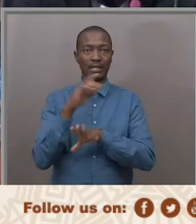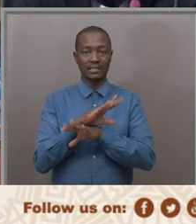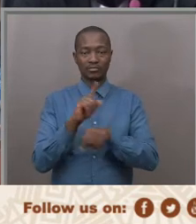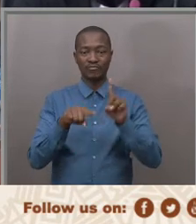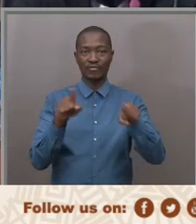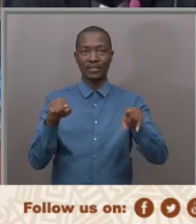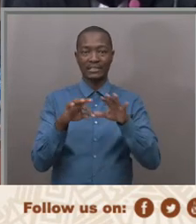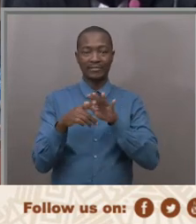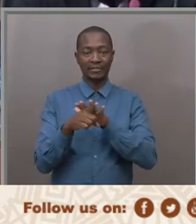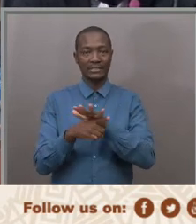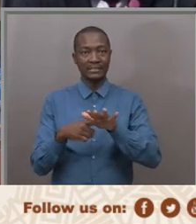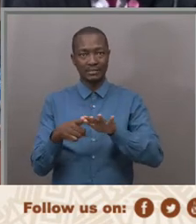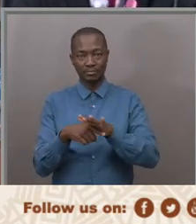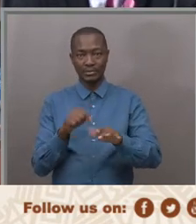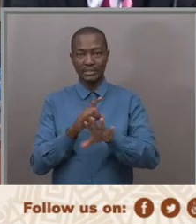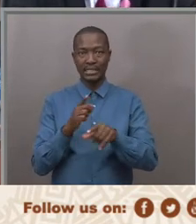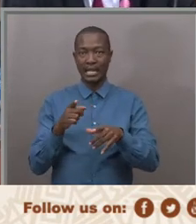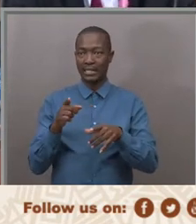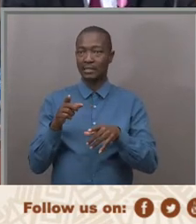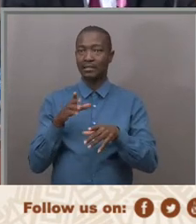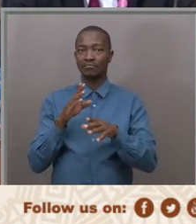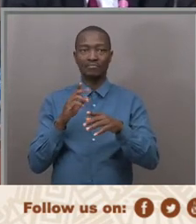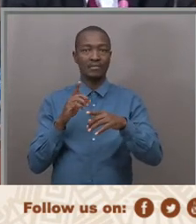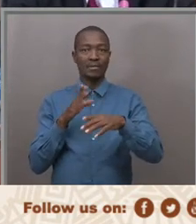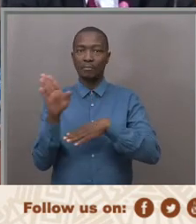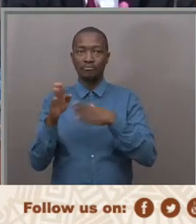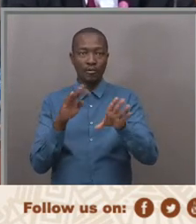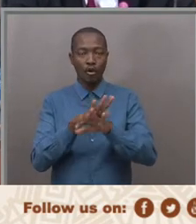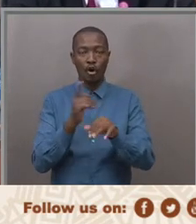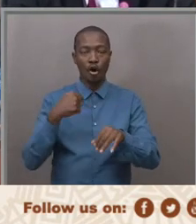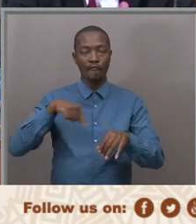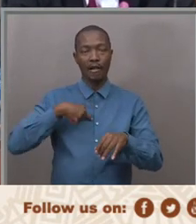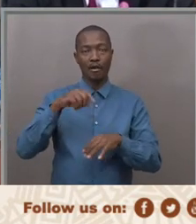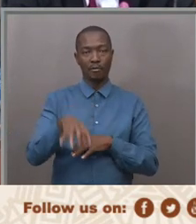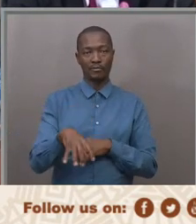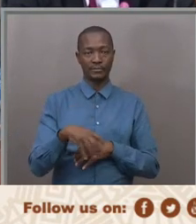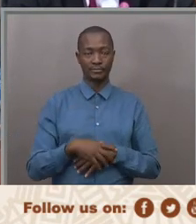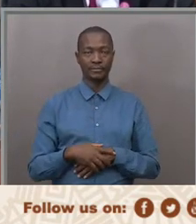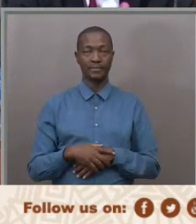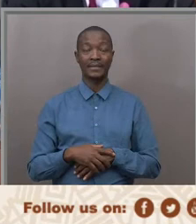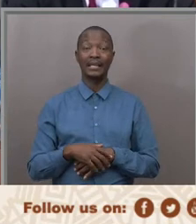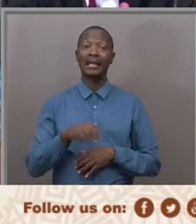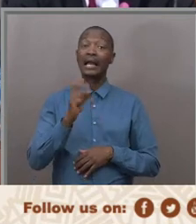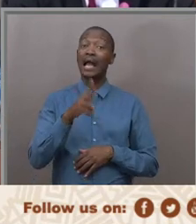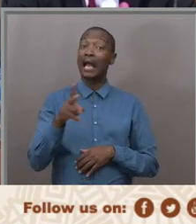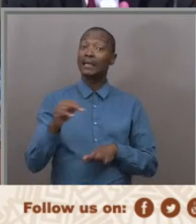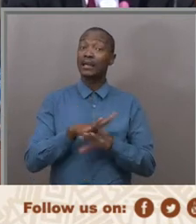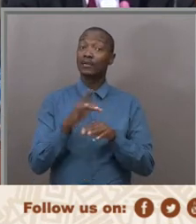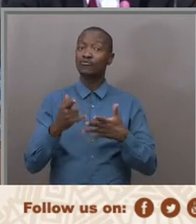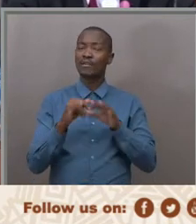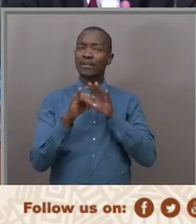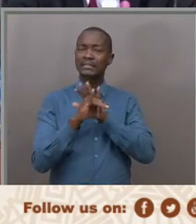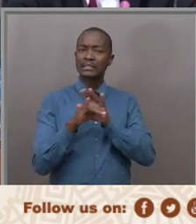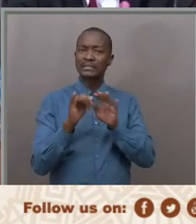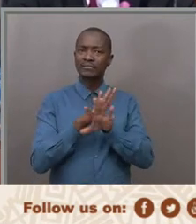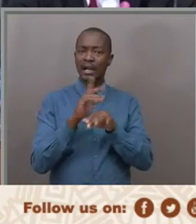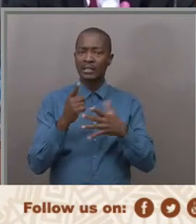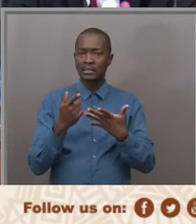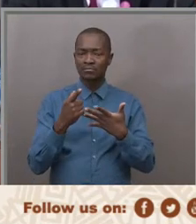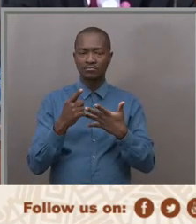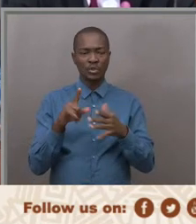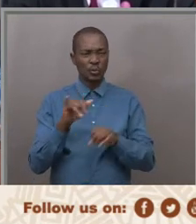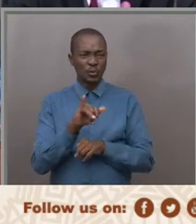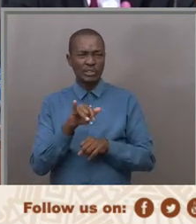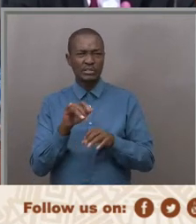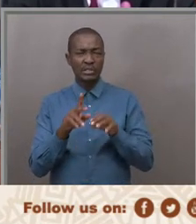districts and corridors of our province. Once more, we have identified what the key sectors unique to Gauteng are.